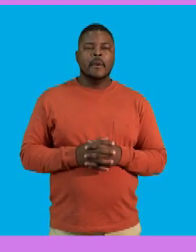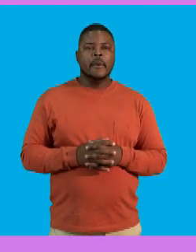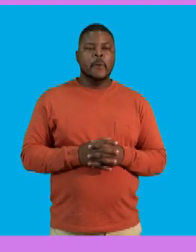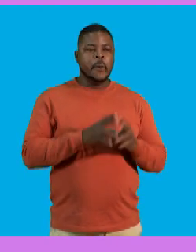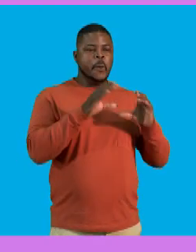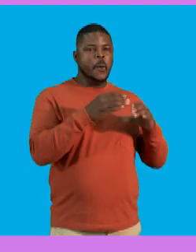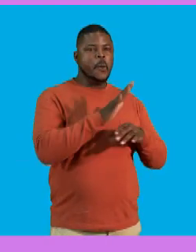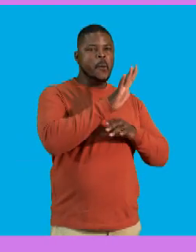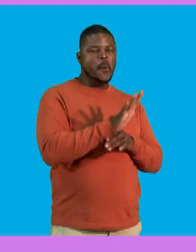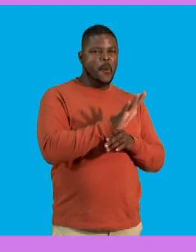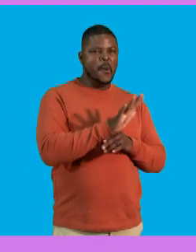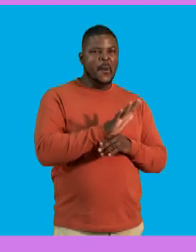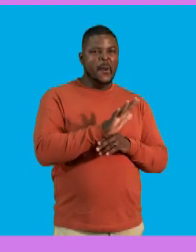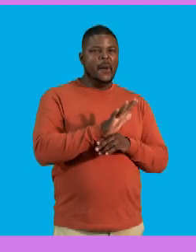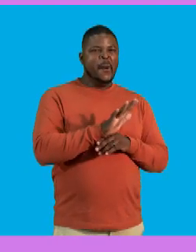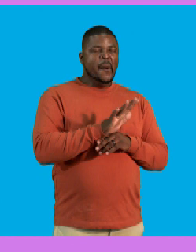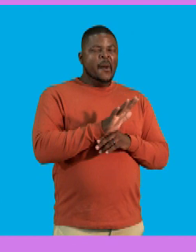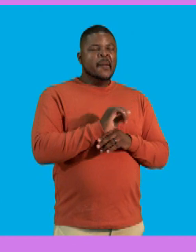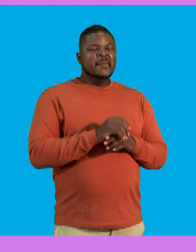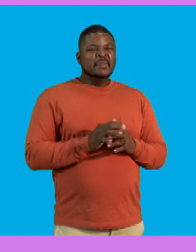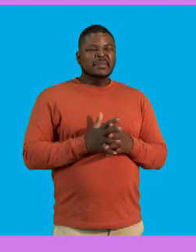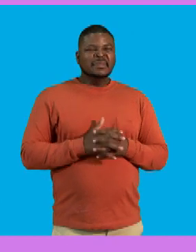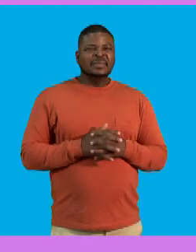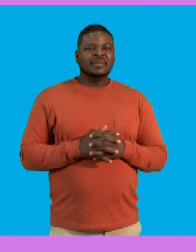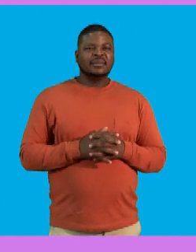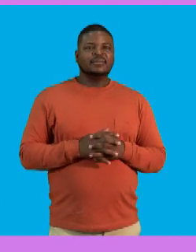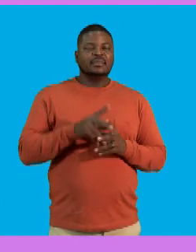All right. Here we've got a group of 5 again,